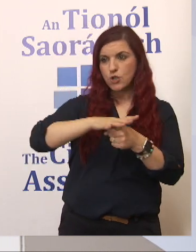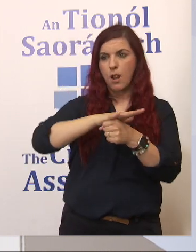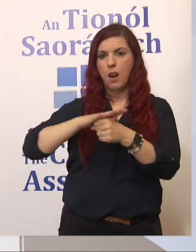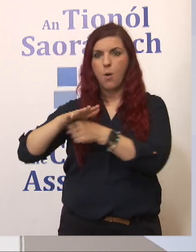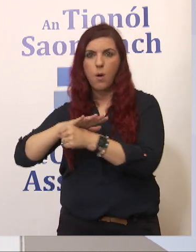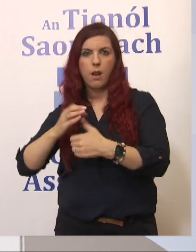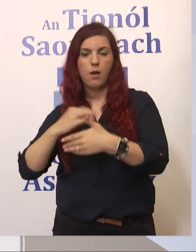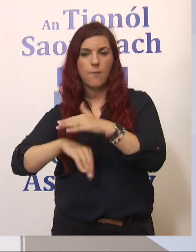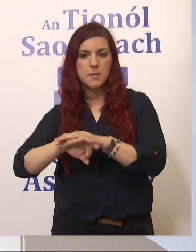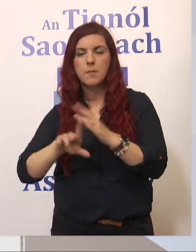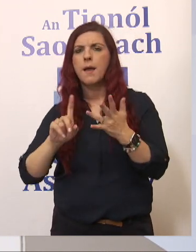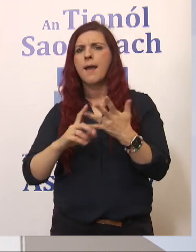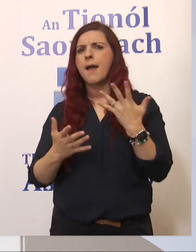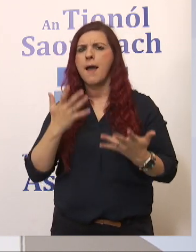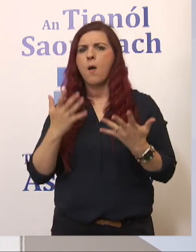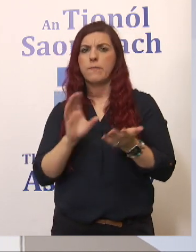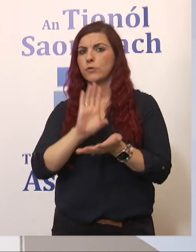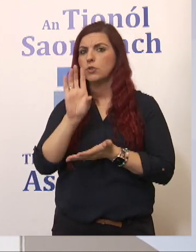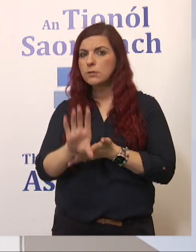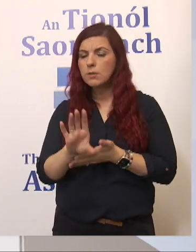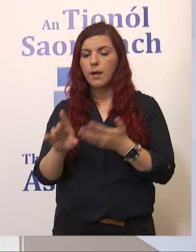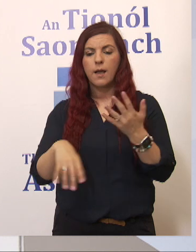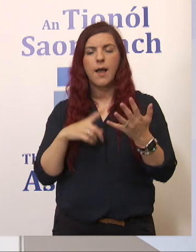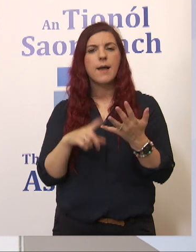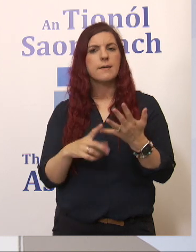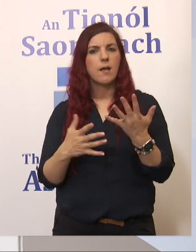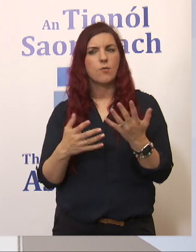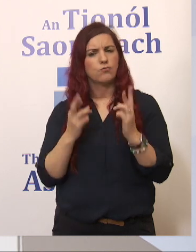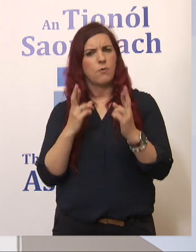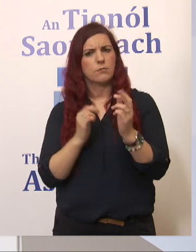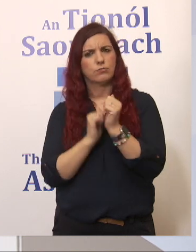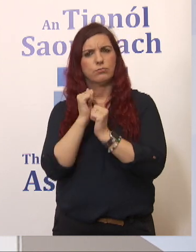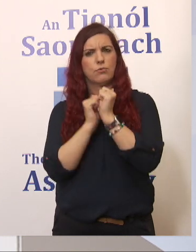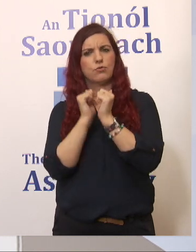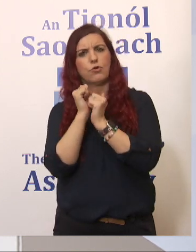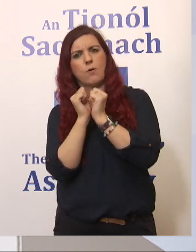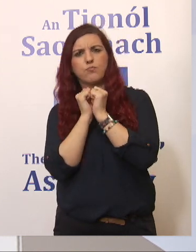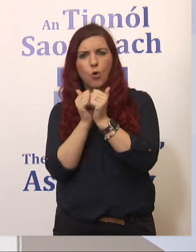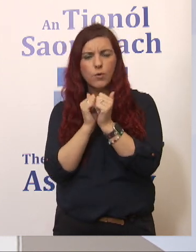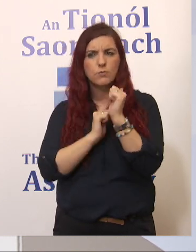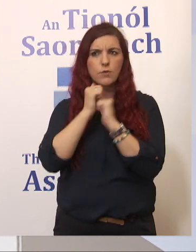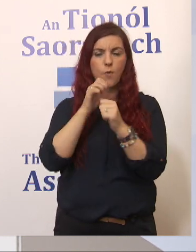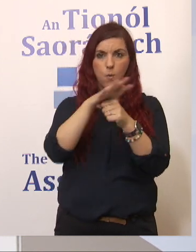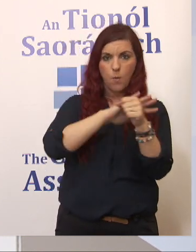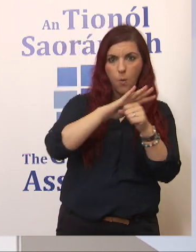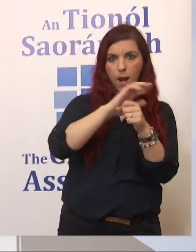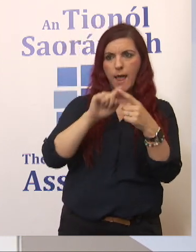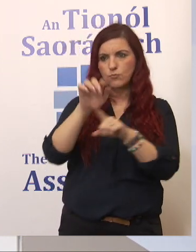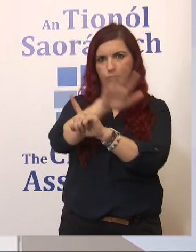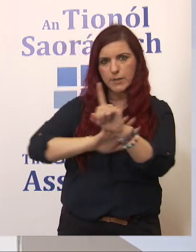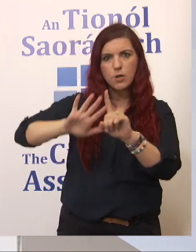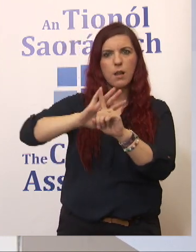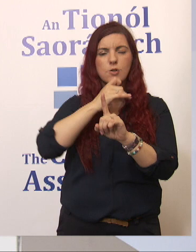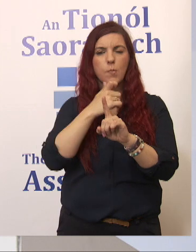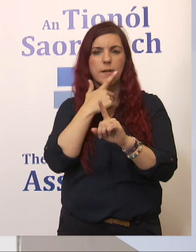Dublin, how should this be funded, and finally, the appropriate structure for local and regional government, and councils and authorities. And again, that's